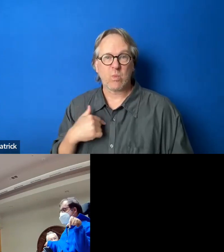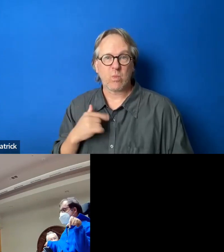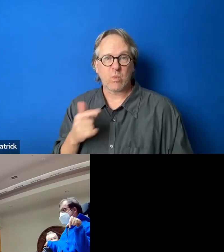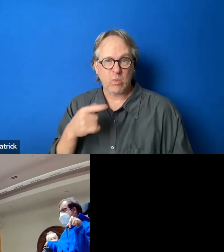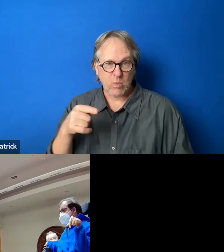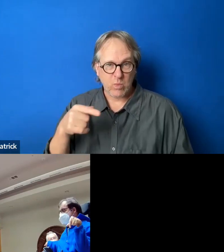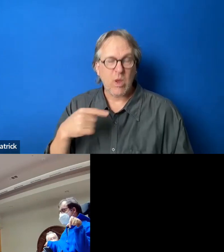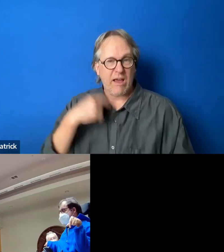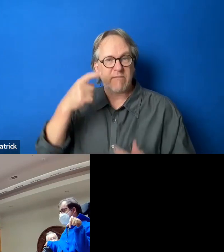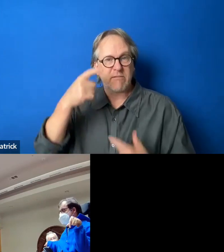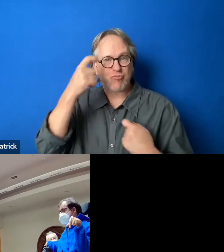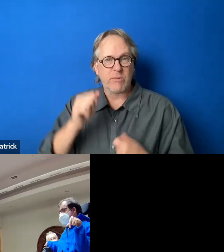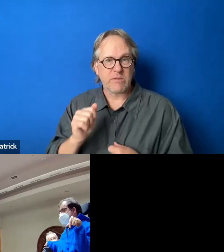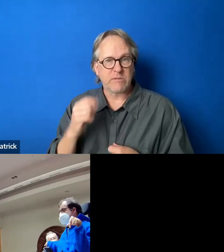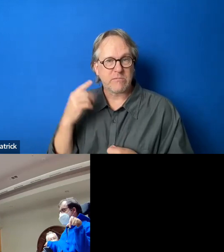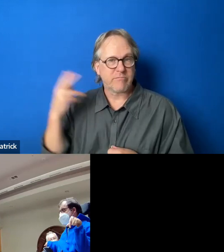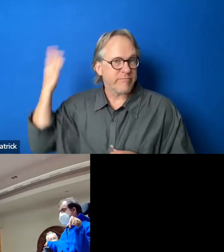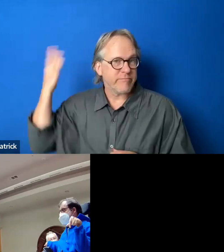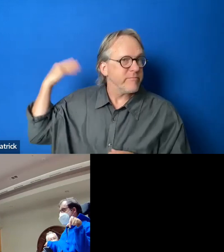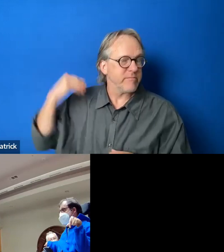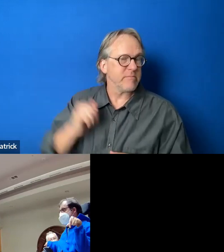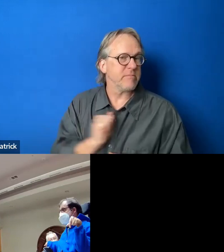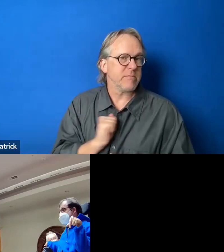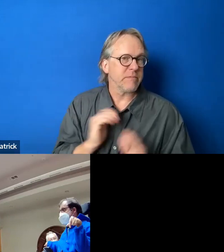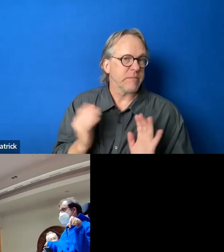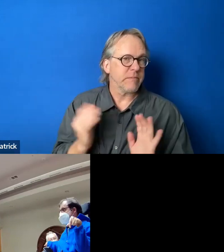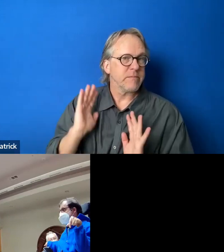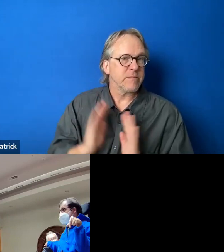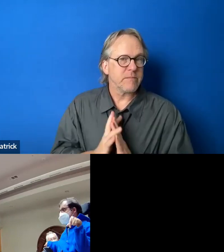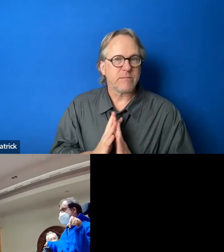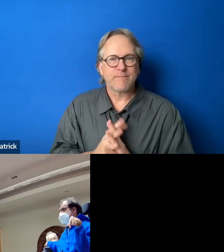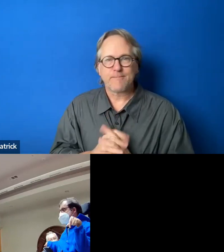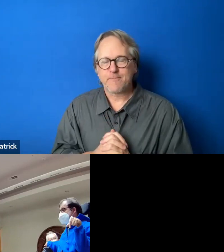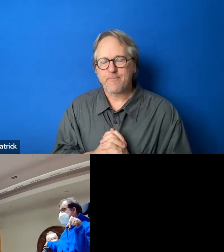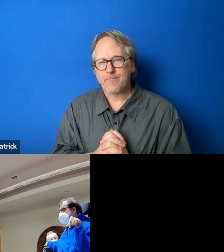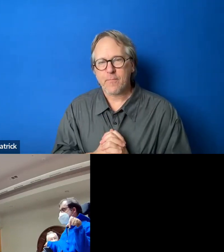I have a trauma history of my own, and